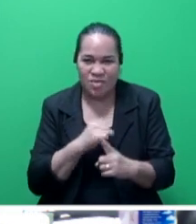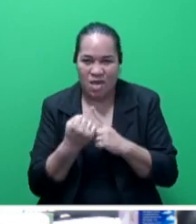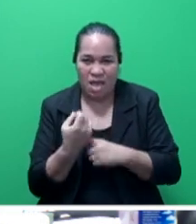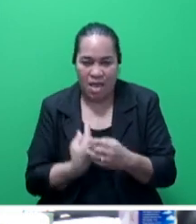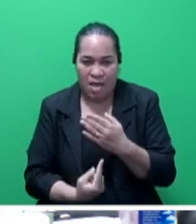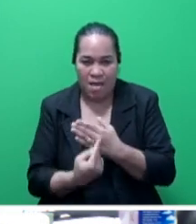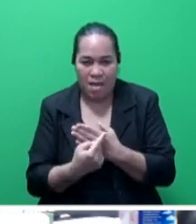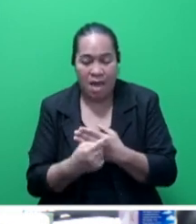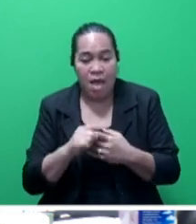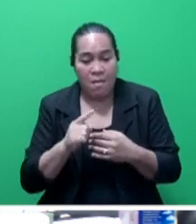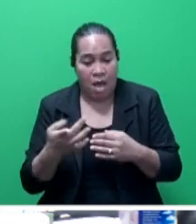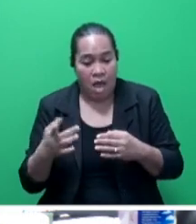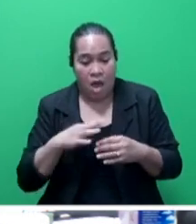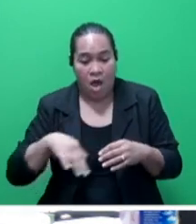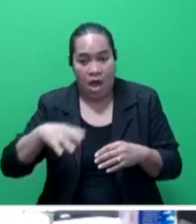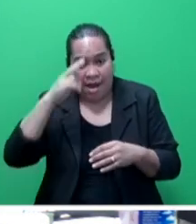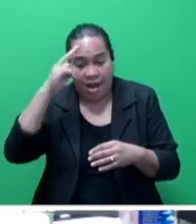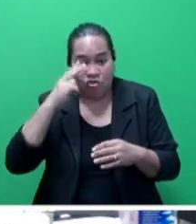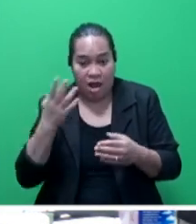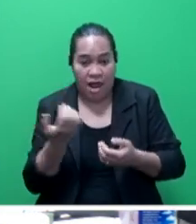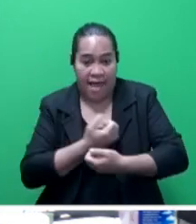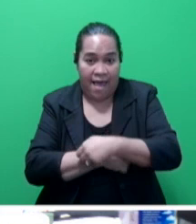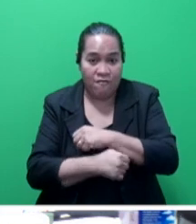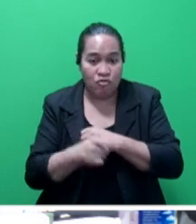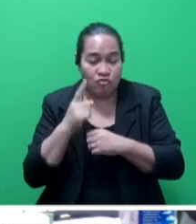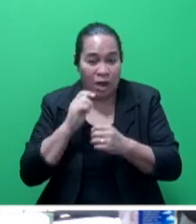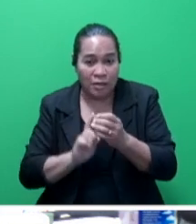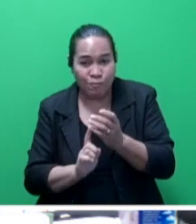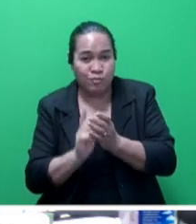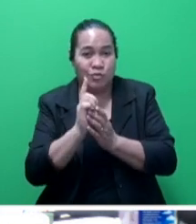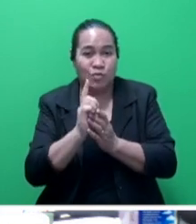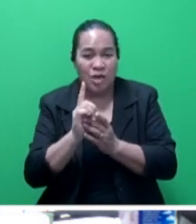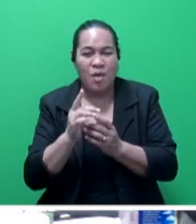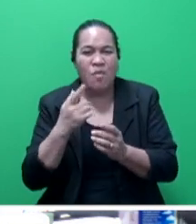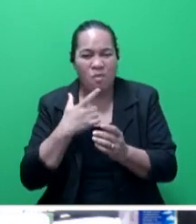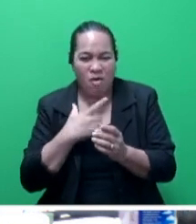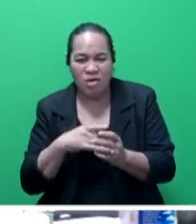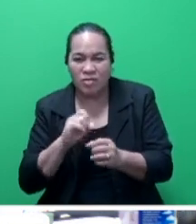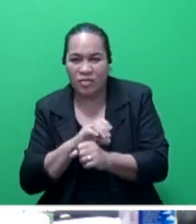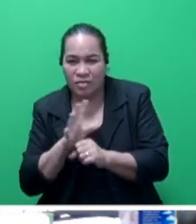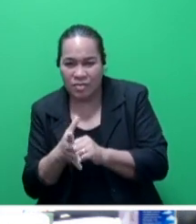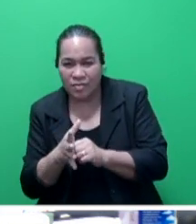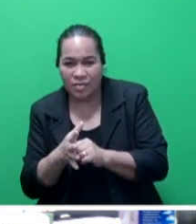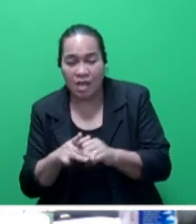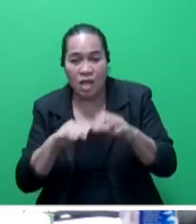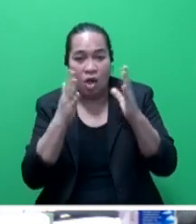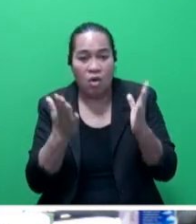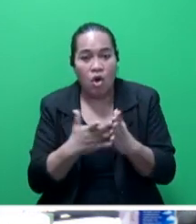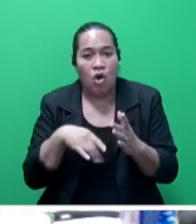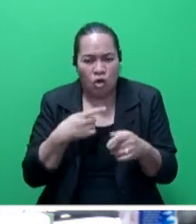our collective national efforts to rise above the impacts of the pandemic and the global inflation is continuously being